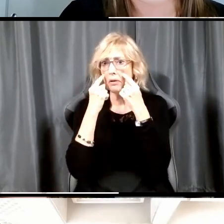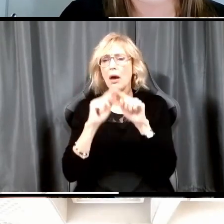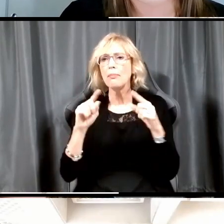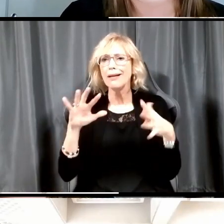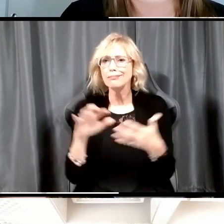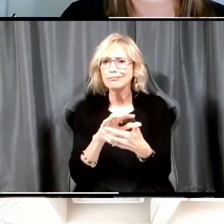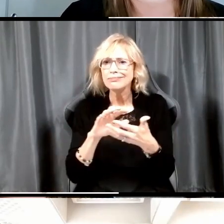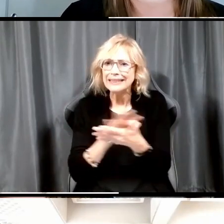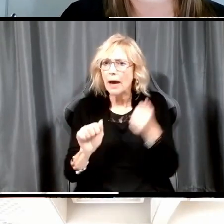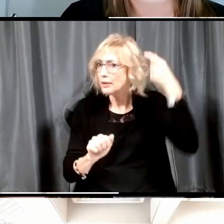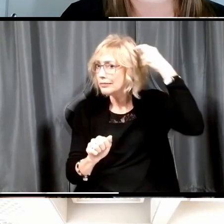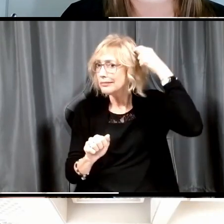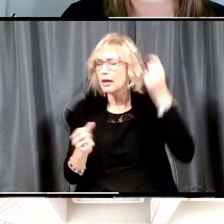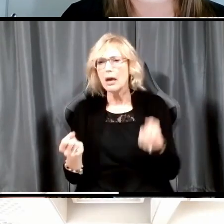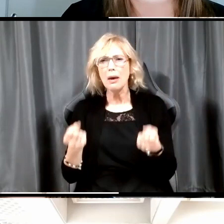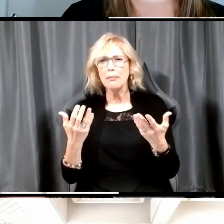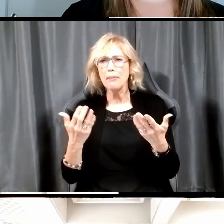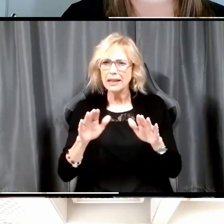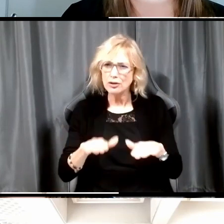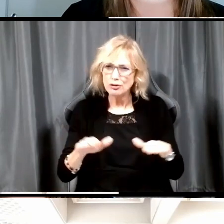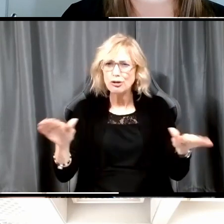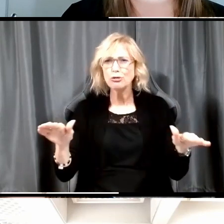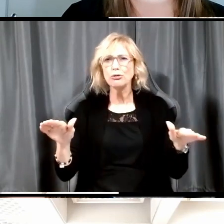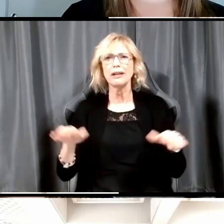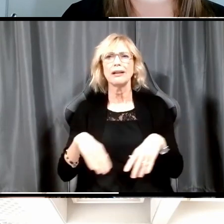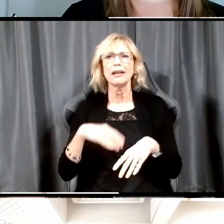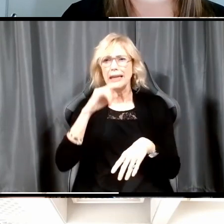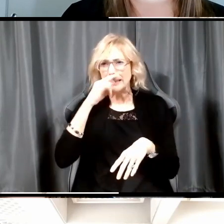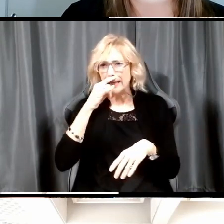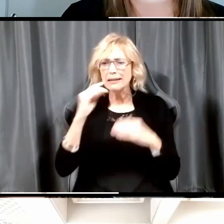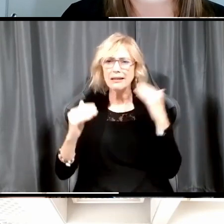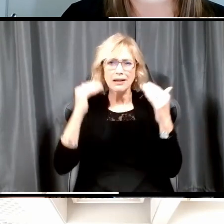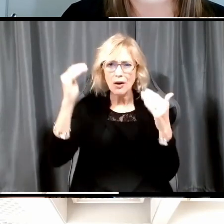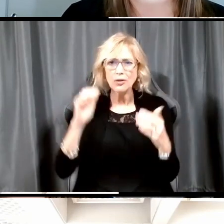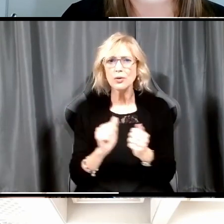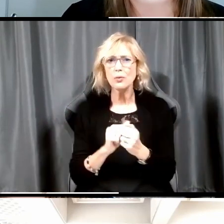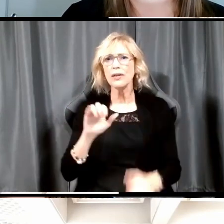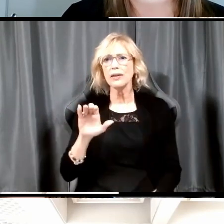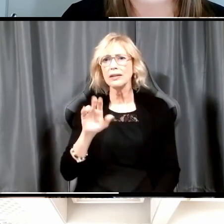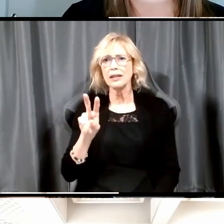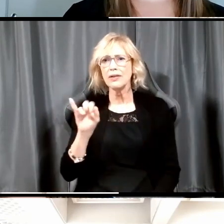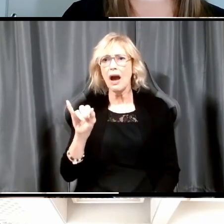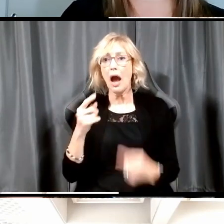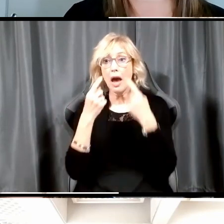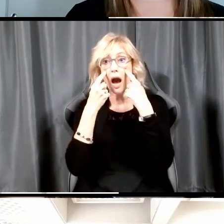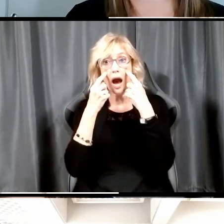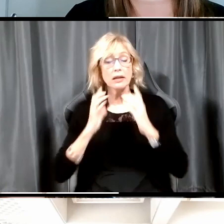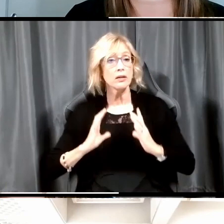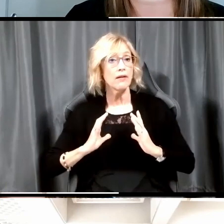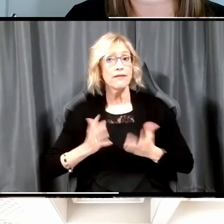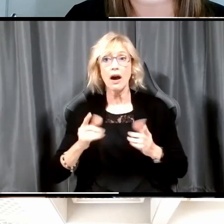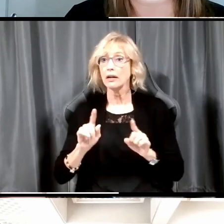a lot of students or a lot of kids, a lot of people with CVI, often their eyes are fine. Even when they go to